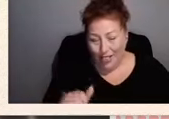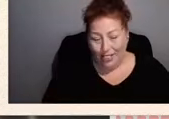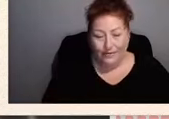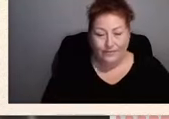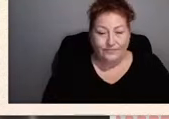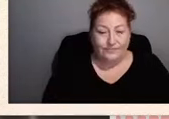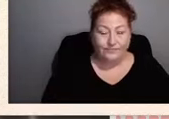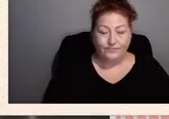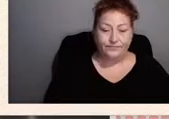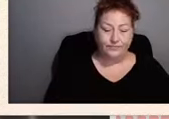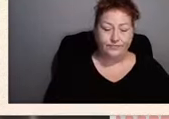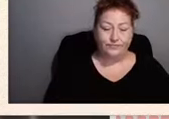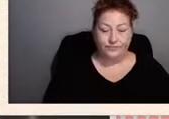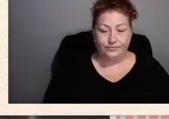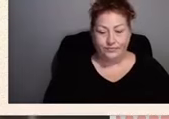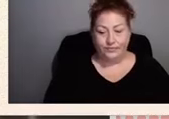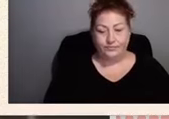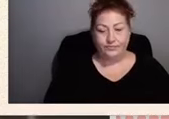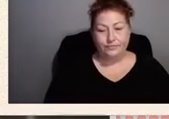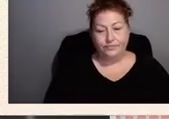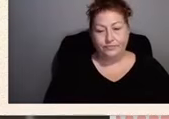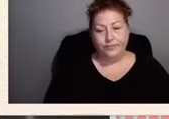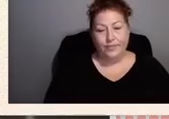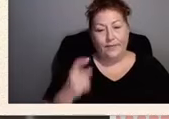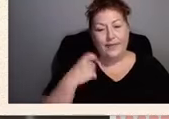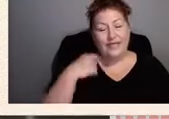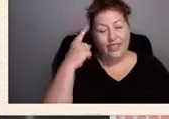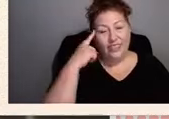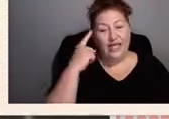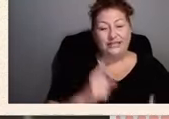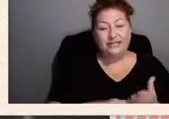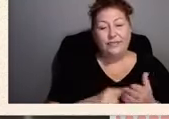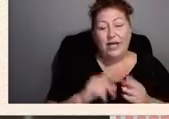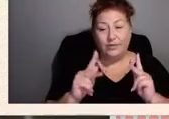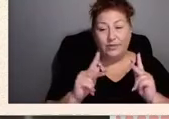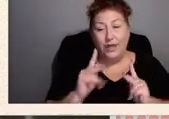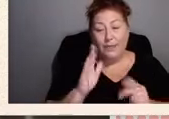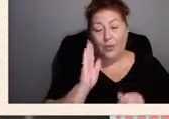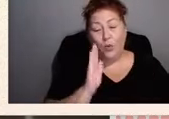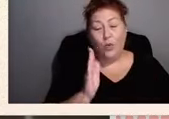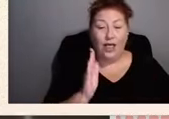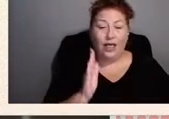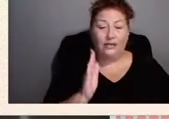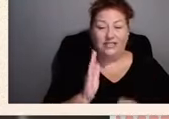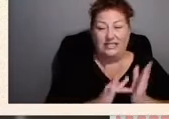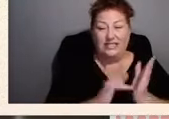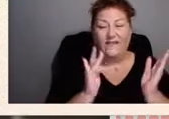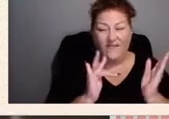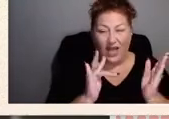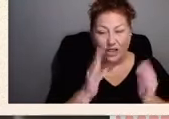as well, because I think sometimes people will take advantage because